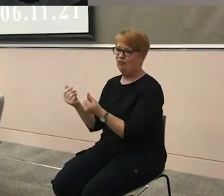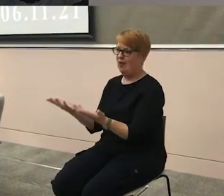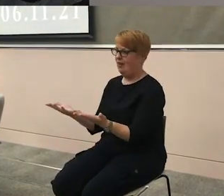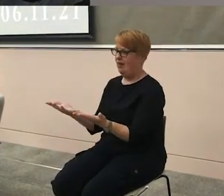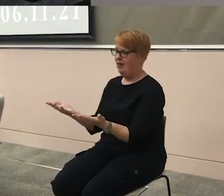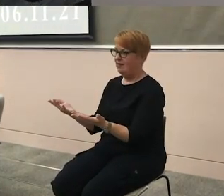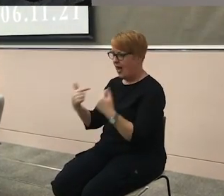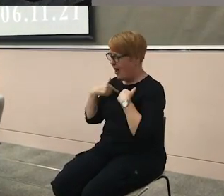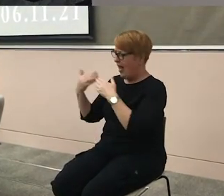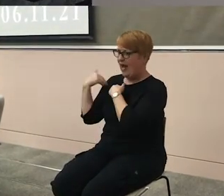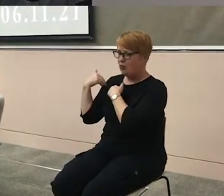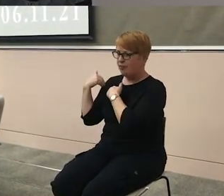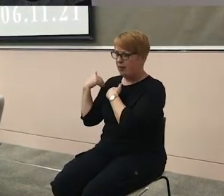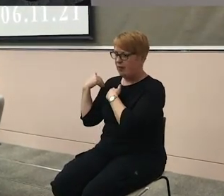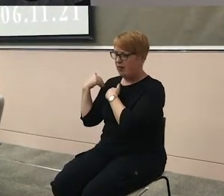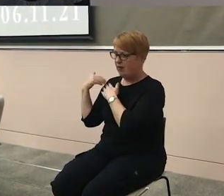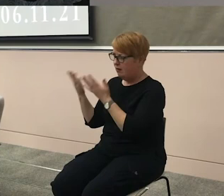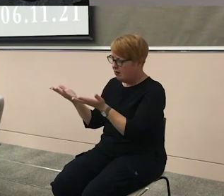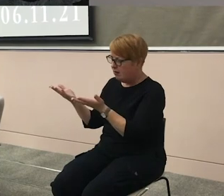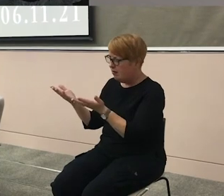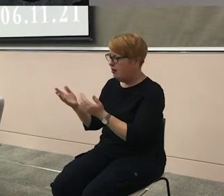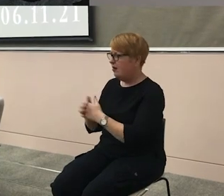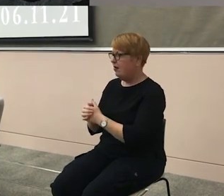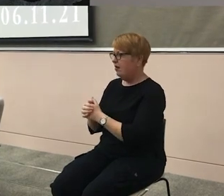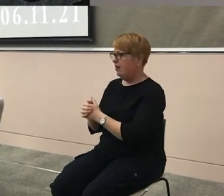held accountable, but also asking